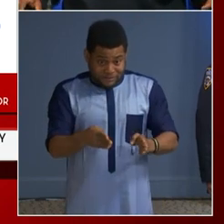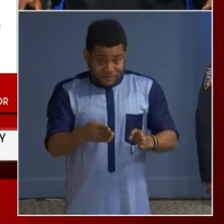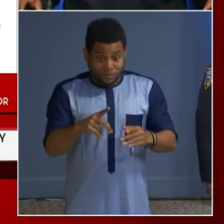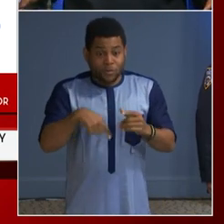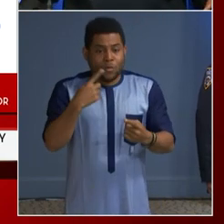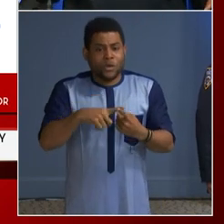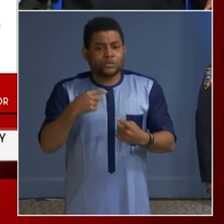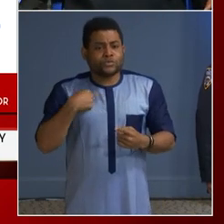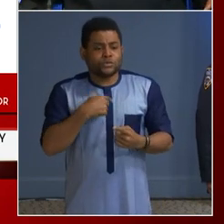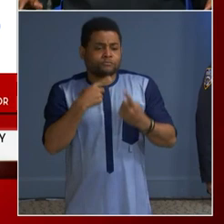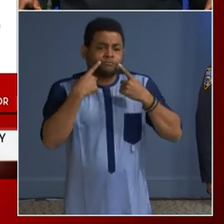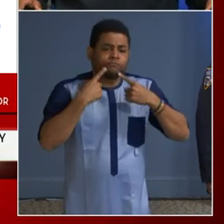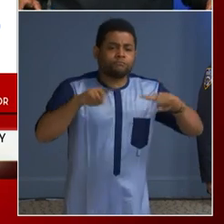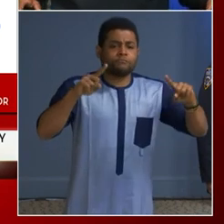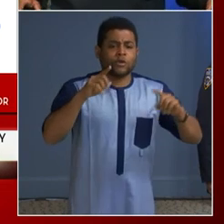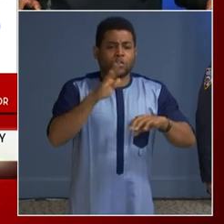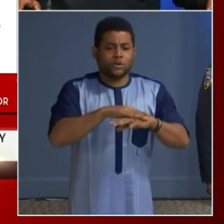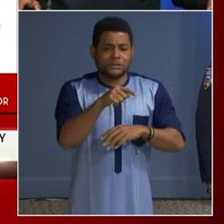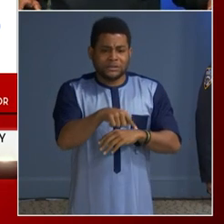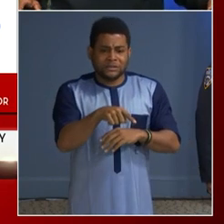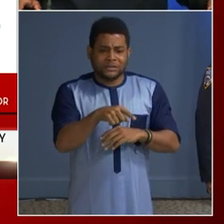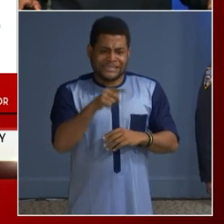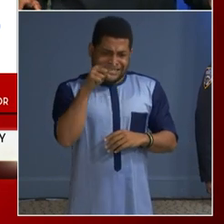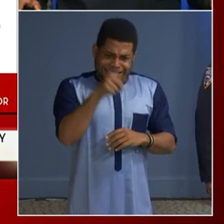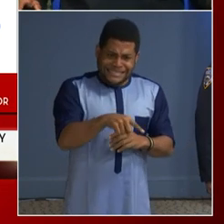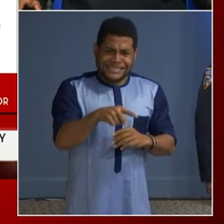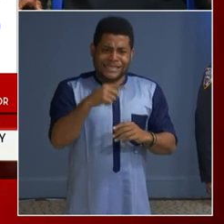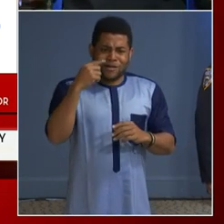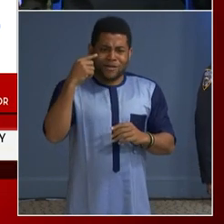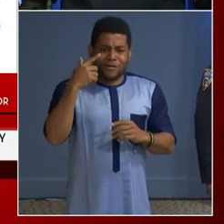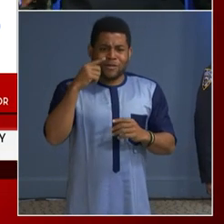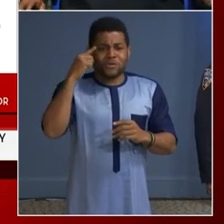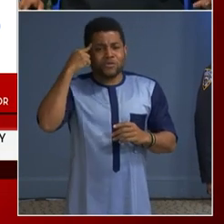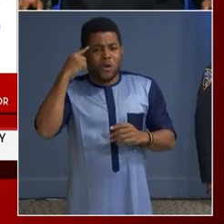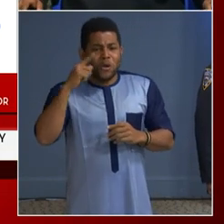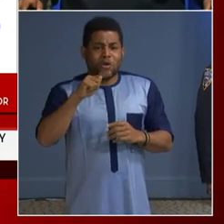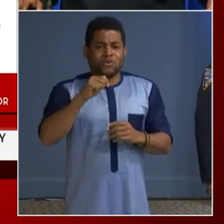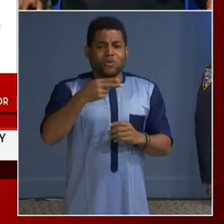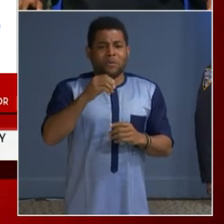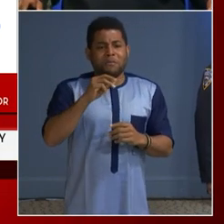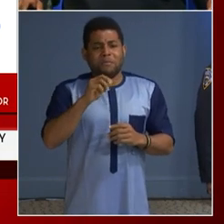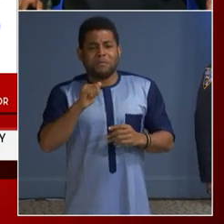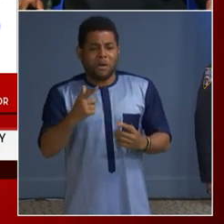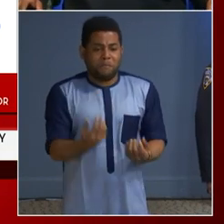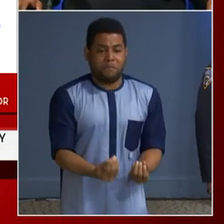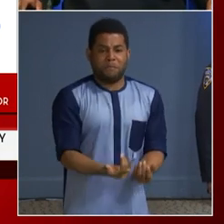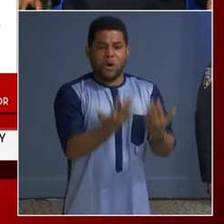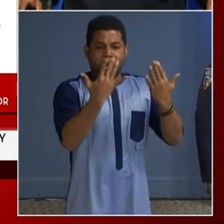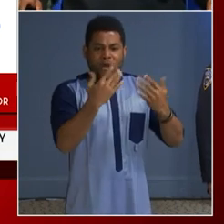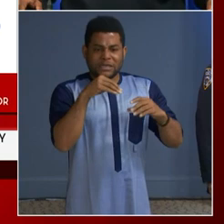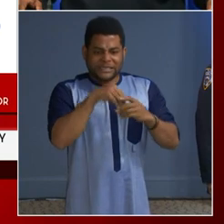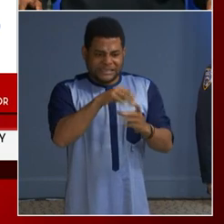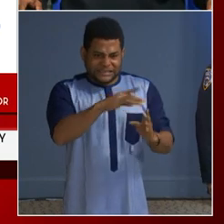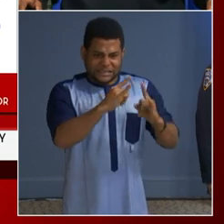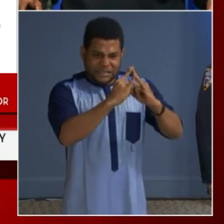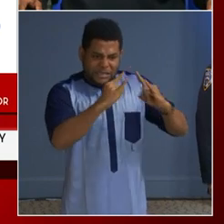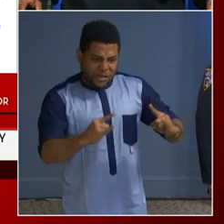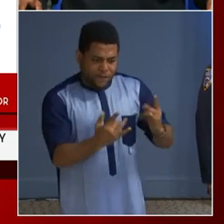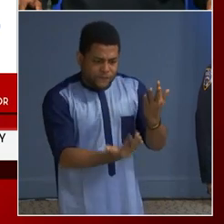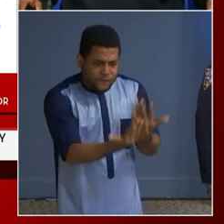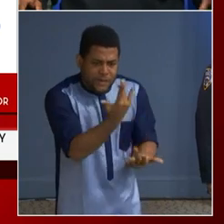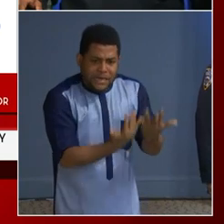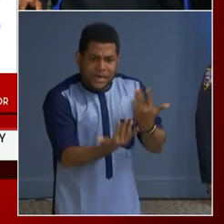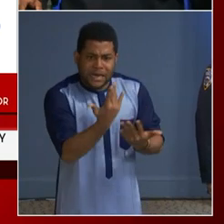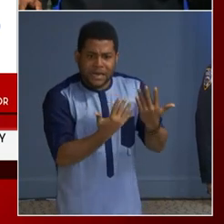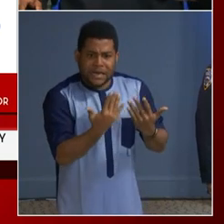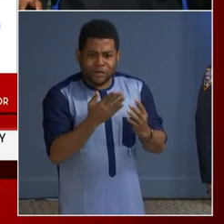this, that individual was suffering from thermal burns. His tent was on fire, and we learned only through autopsy